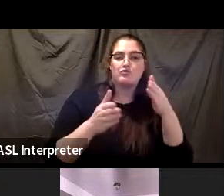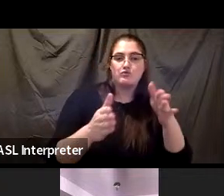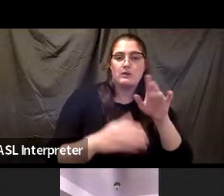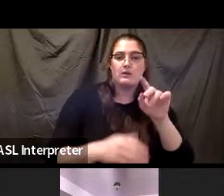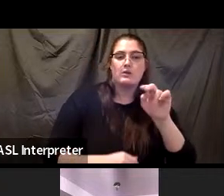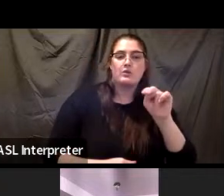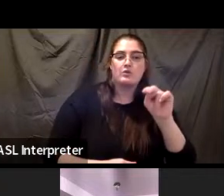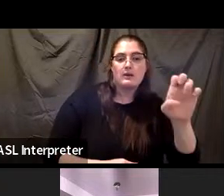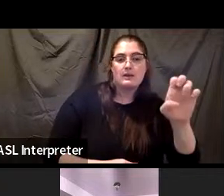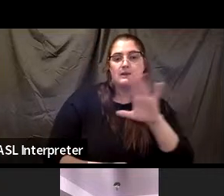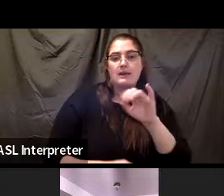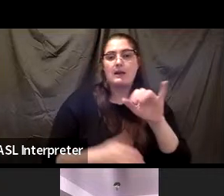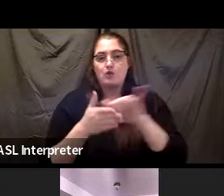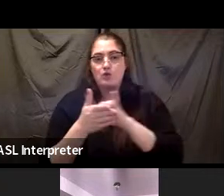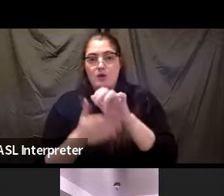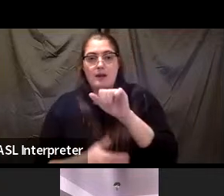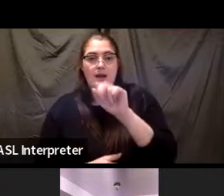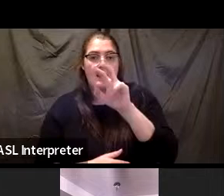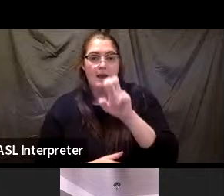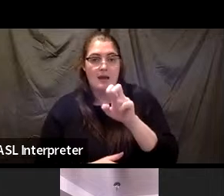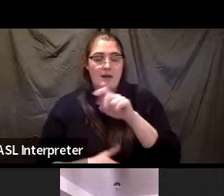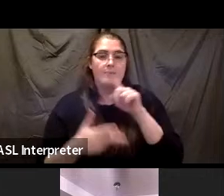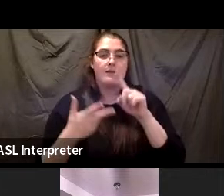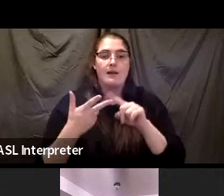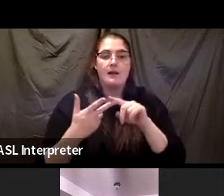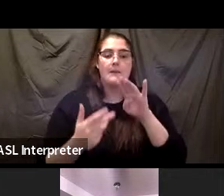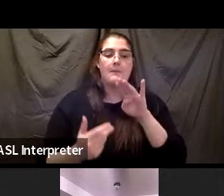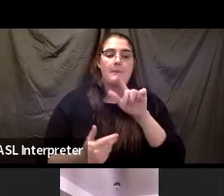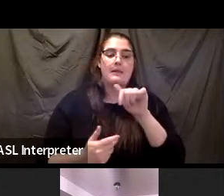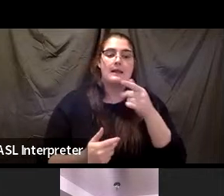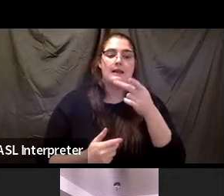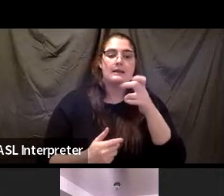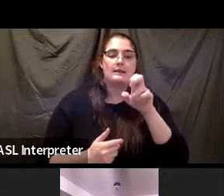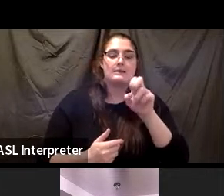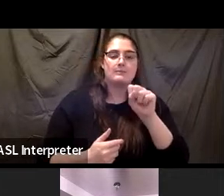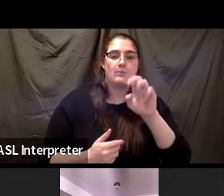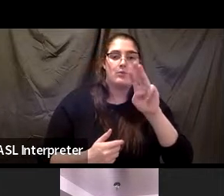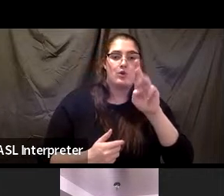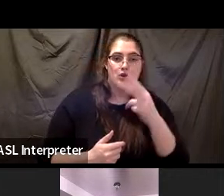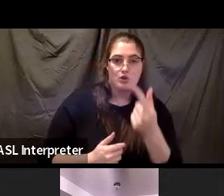Avenue, Bladensburg Road, and Rhode Island Avenue.